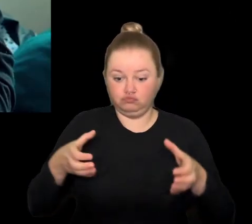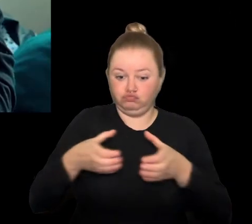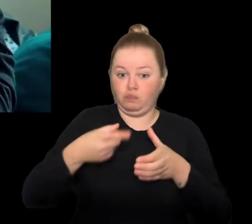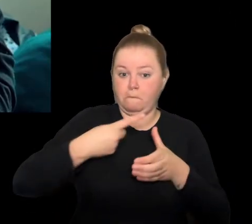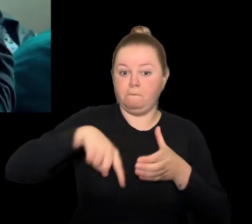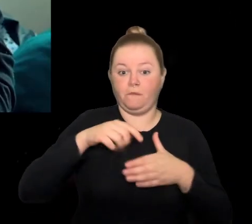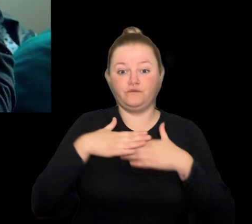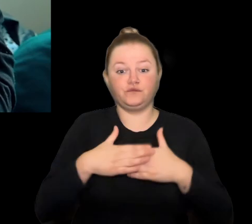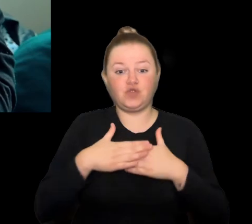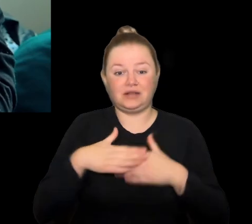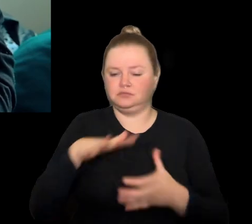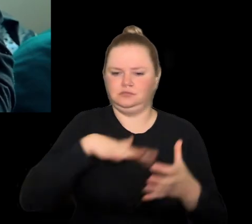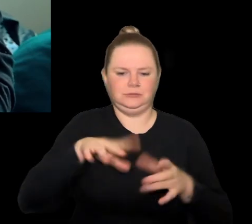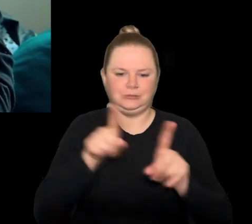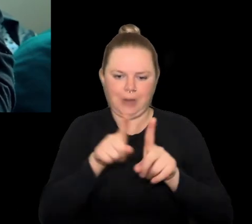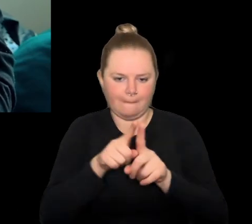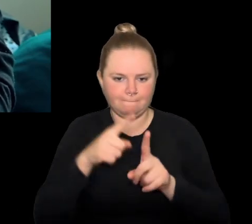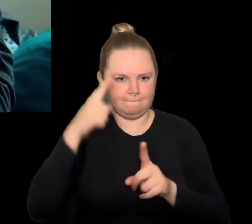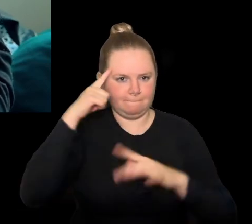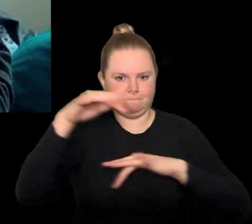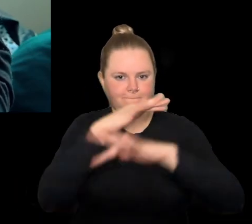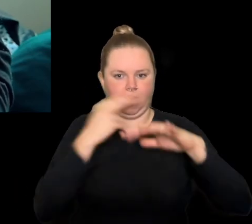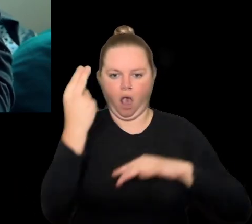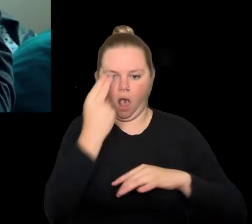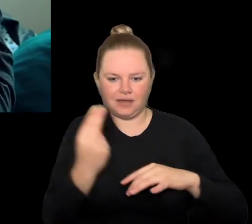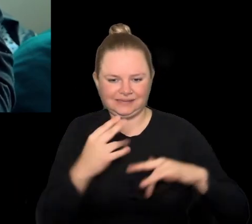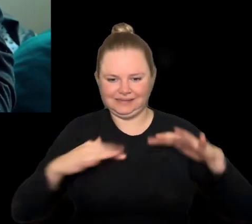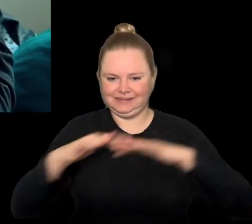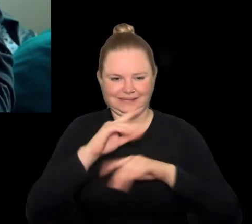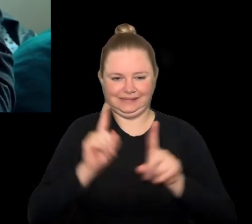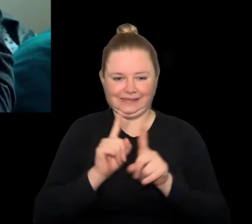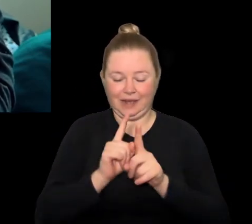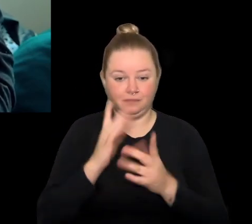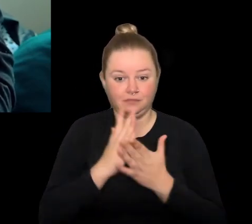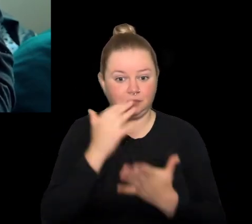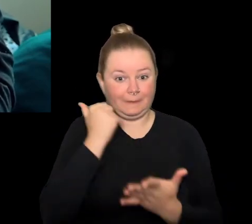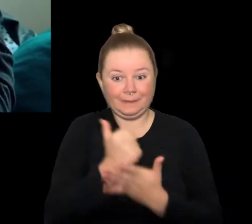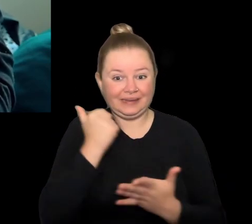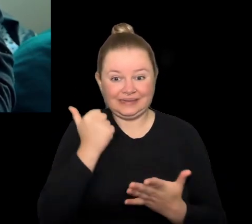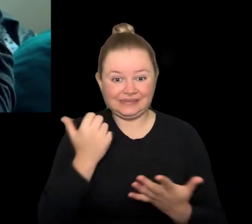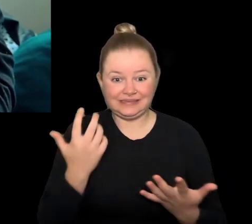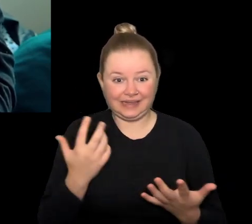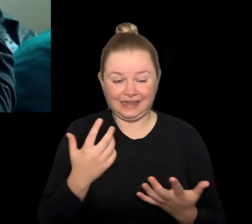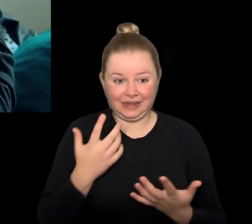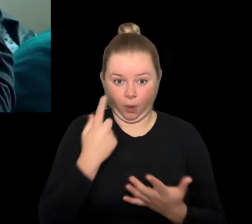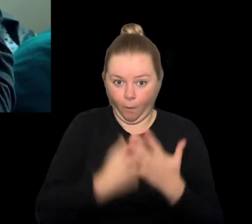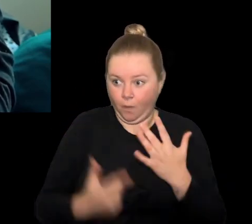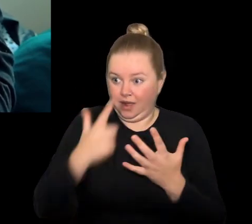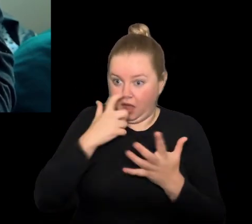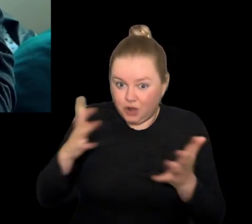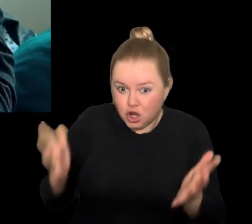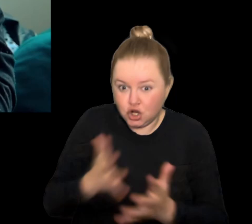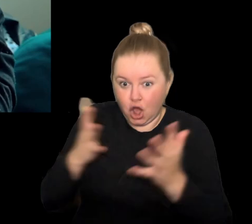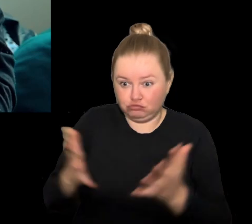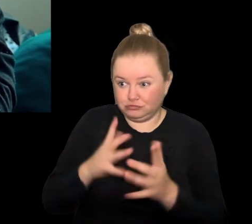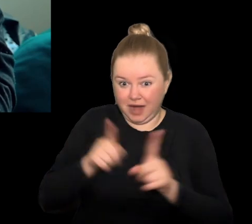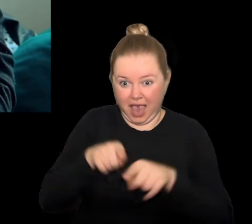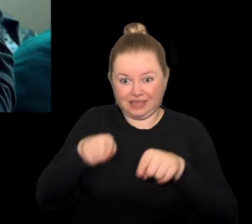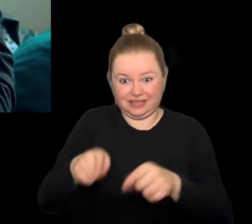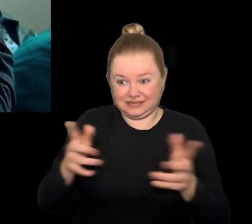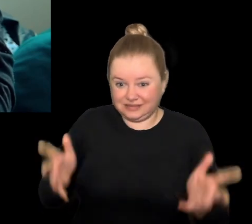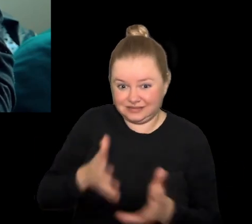a sizable group of friends, all like-minded artists and all, and it really is, it's amazing. And you can only encourage these type